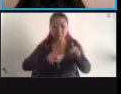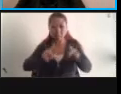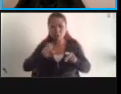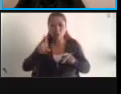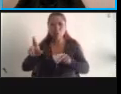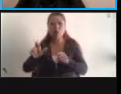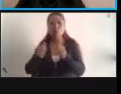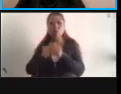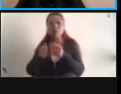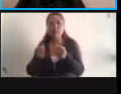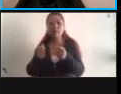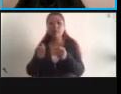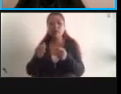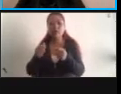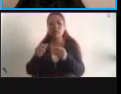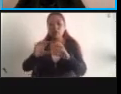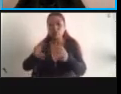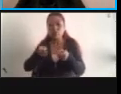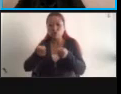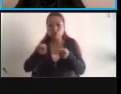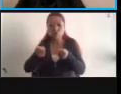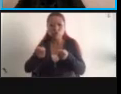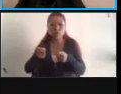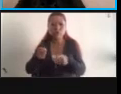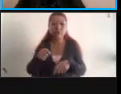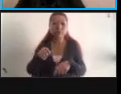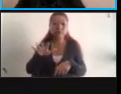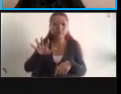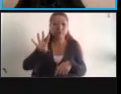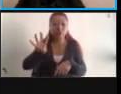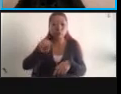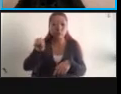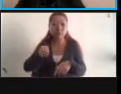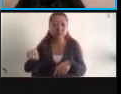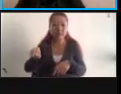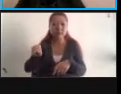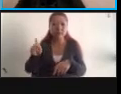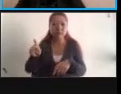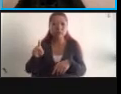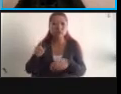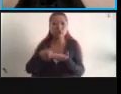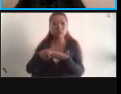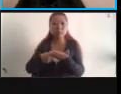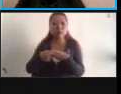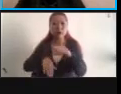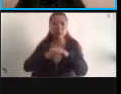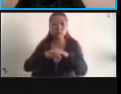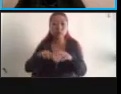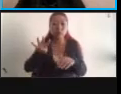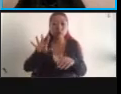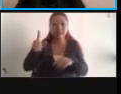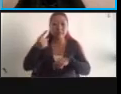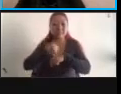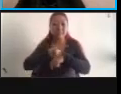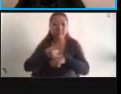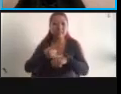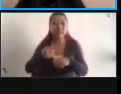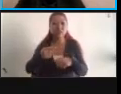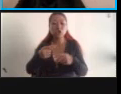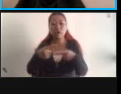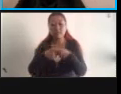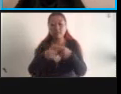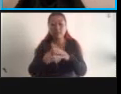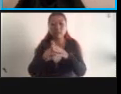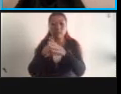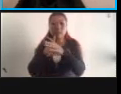more recent analysis of 5 4-person crews isolated and confined for up to 45 days. Crews had unique patterns of conflict in terms